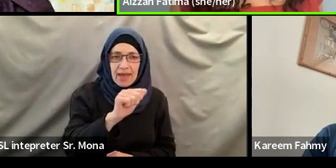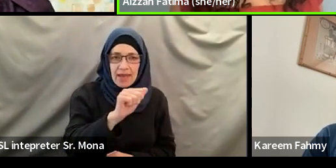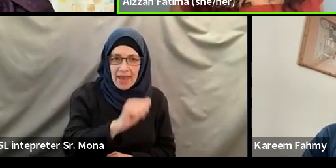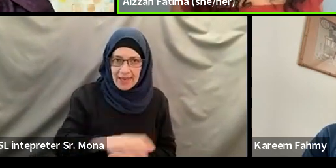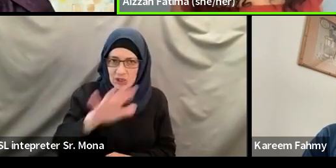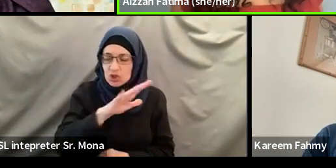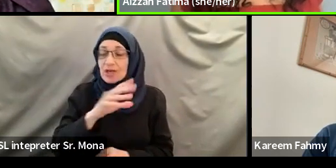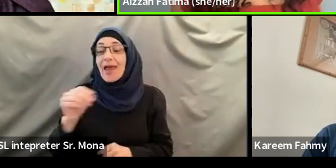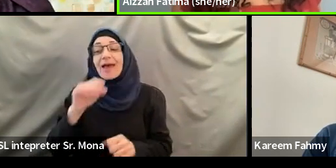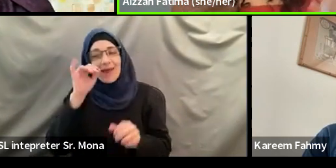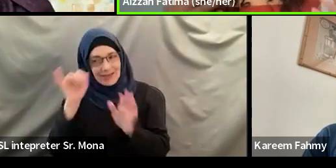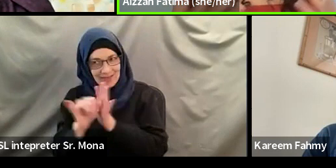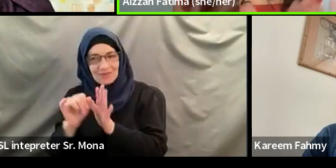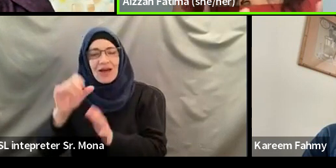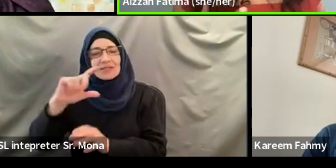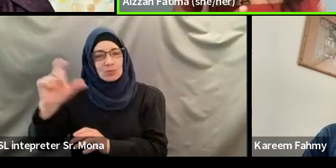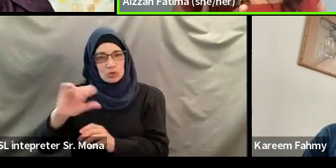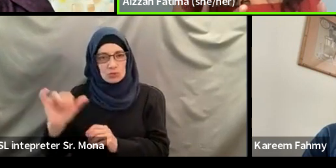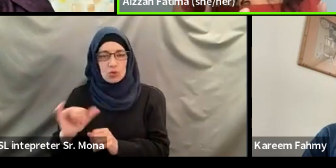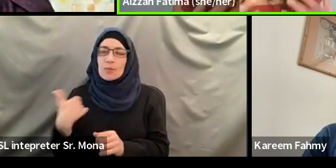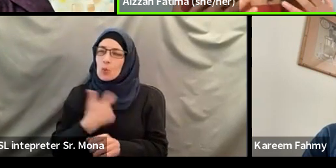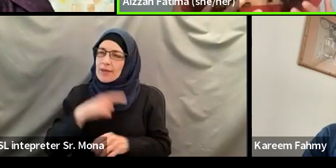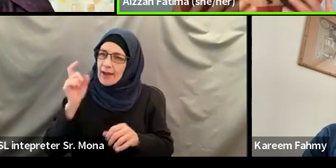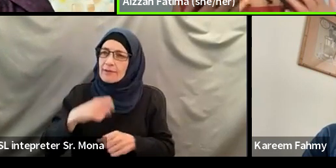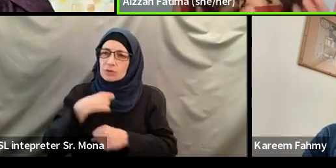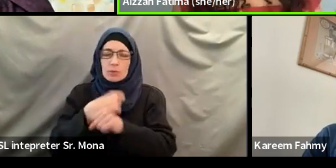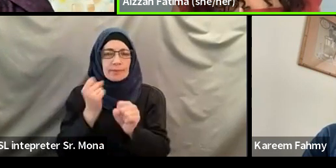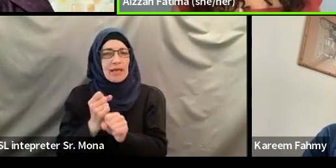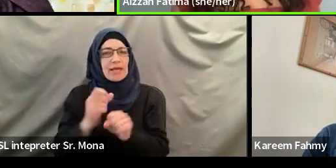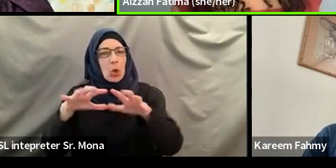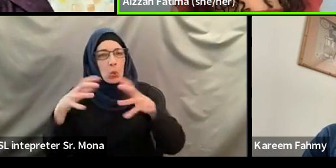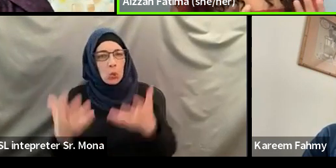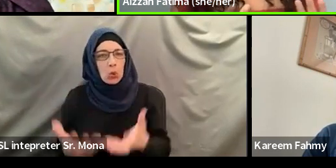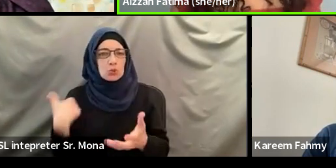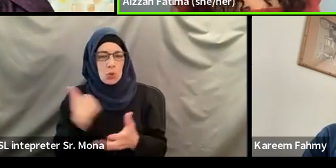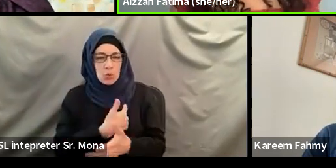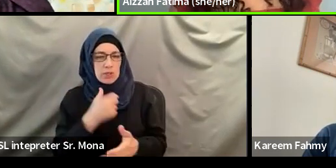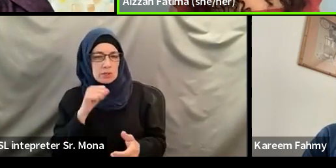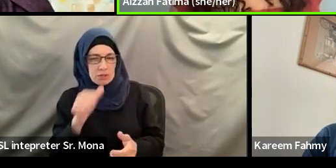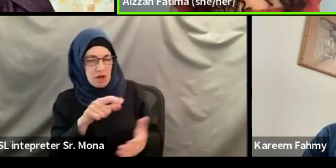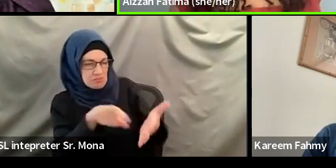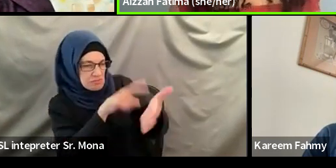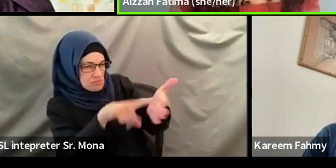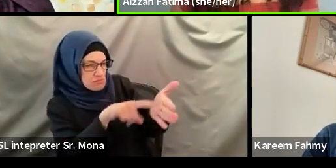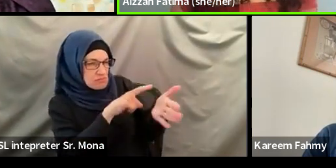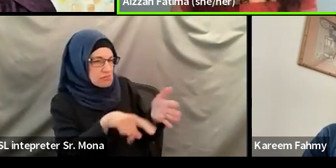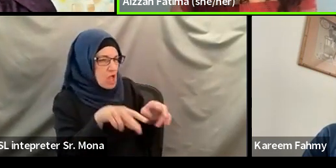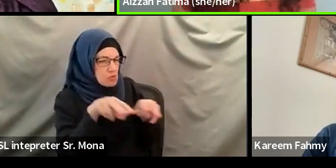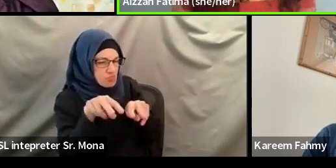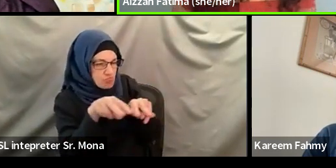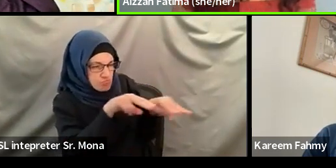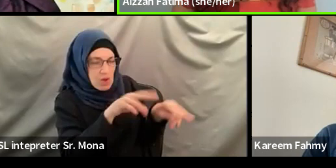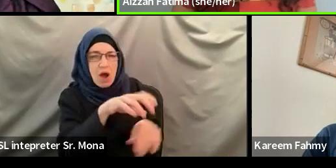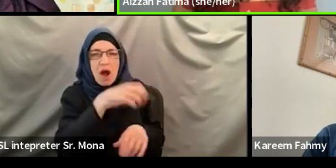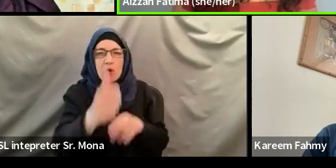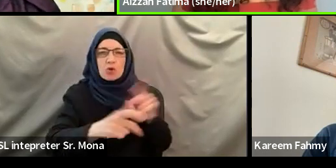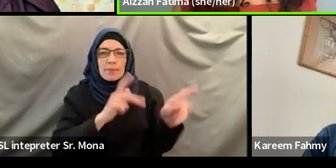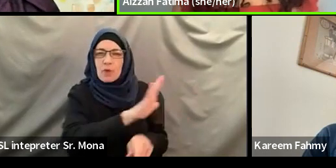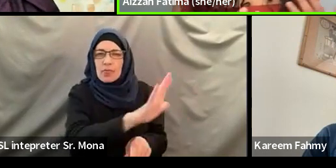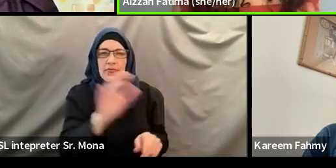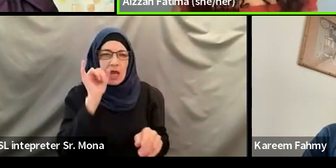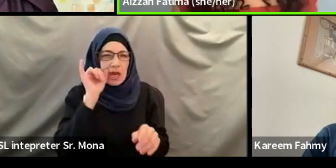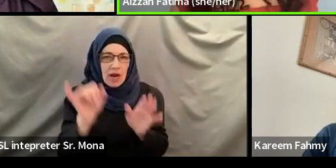of, we have to create a world where we're not policing other people's identity. We need to let people be able